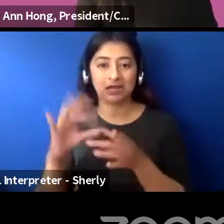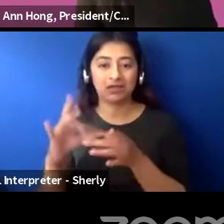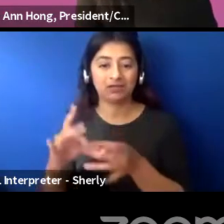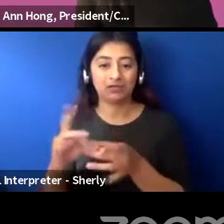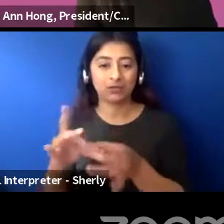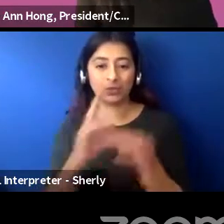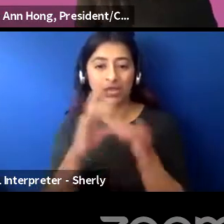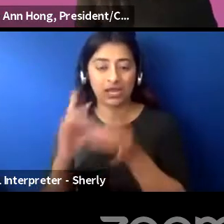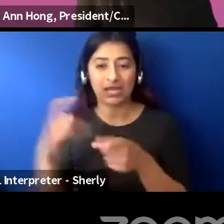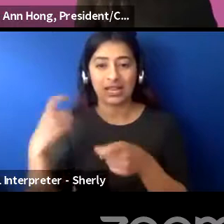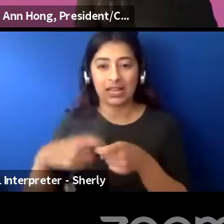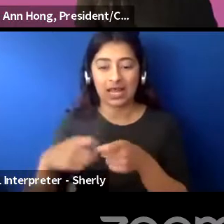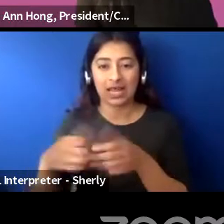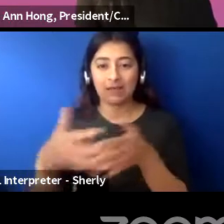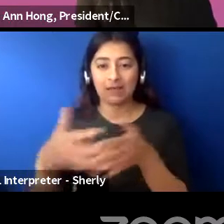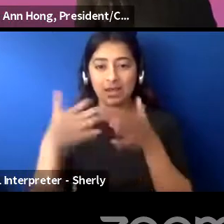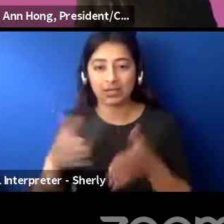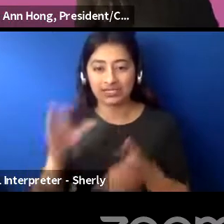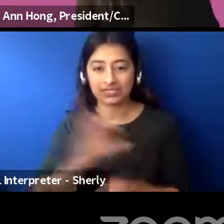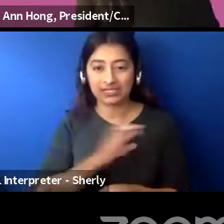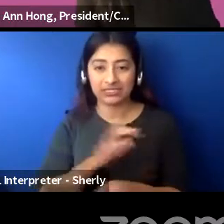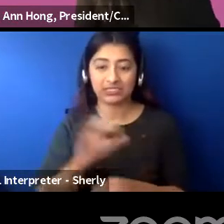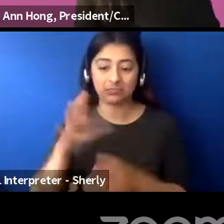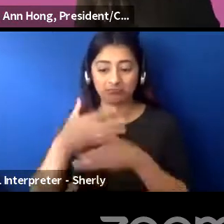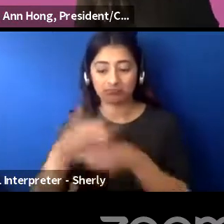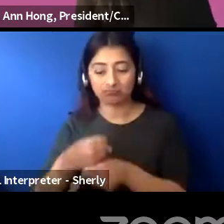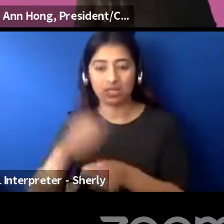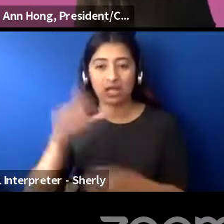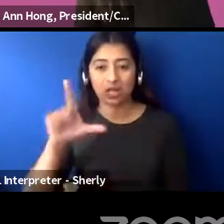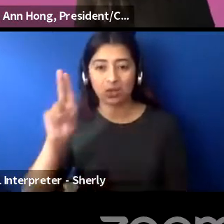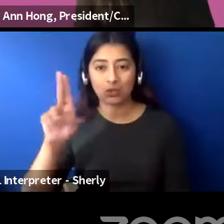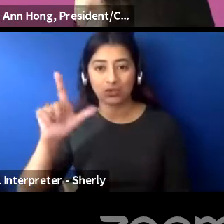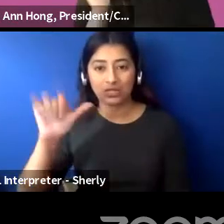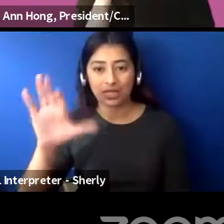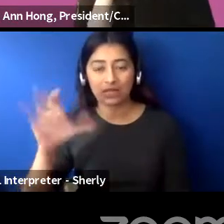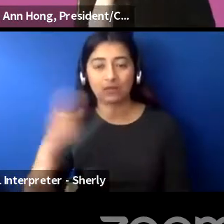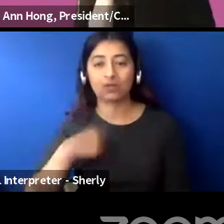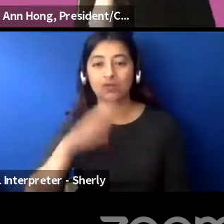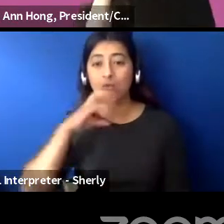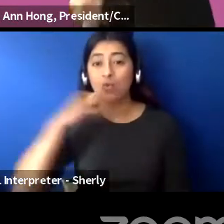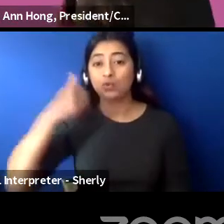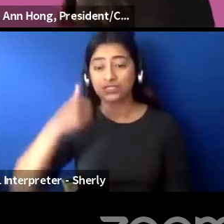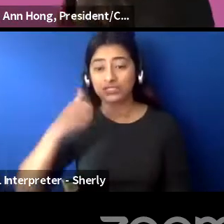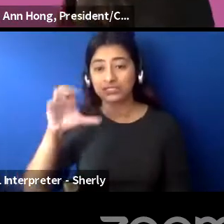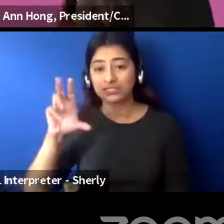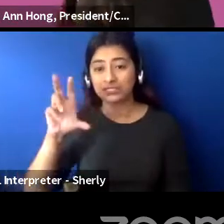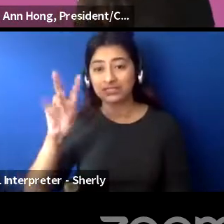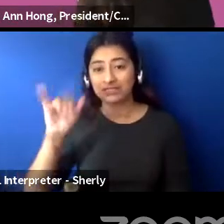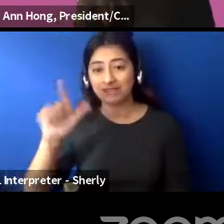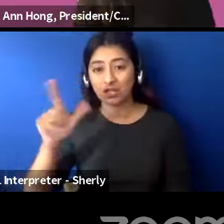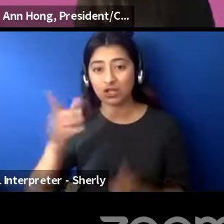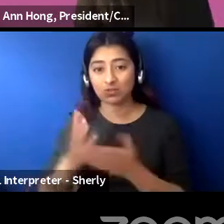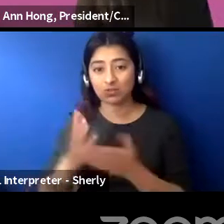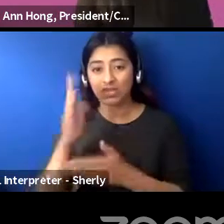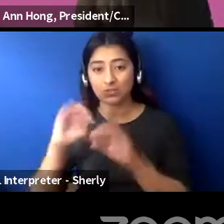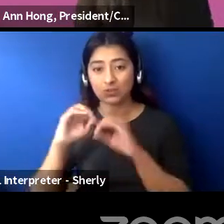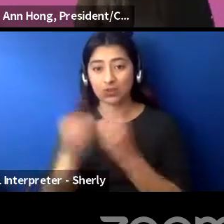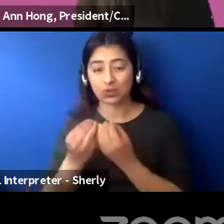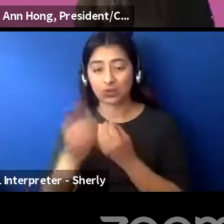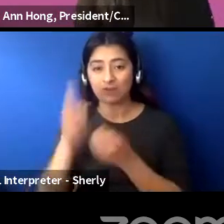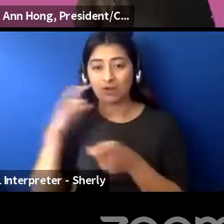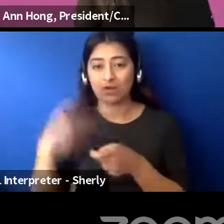as LULAC. We are the oldest and largest national Latino civil rights organization in the country. We turn 92 years